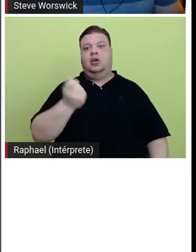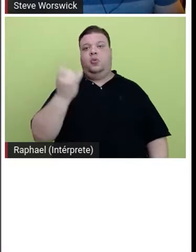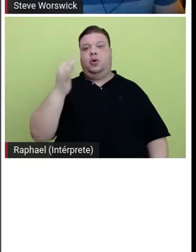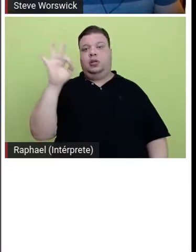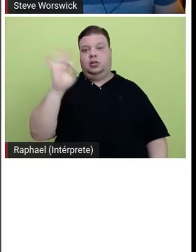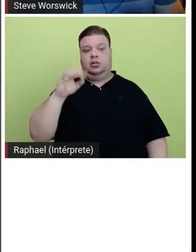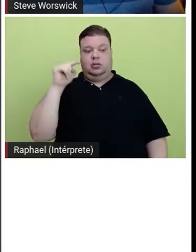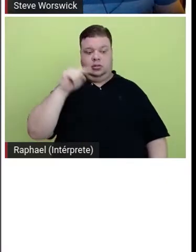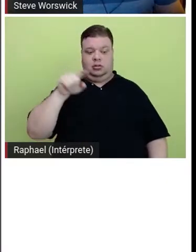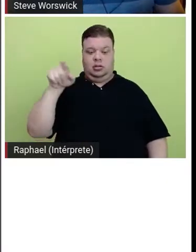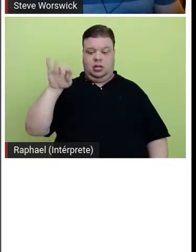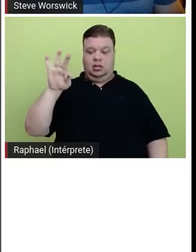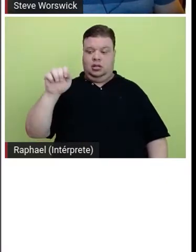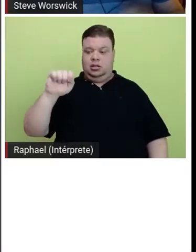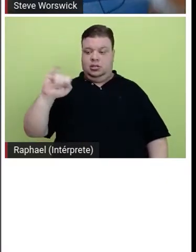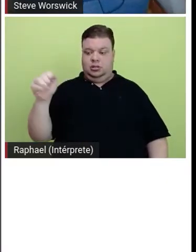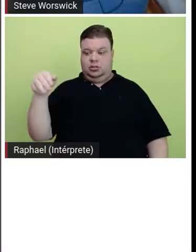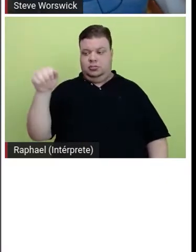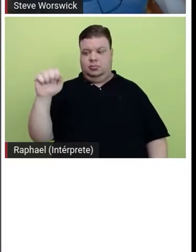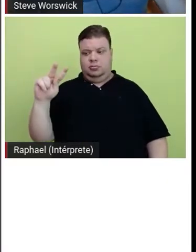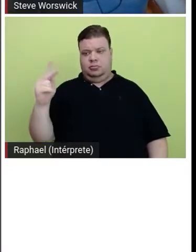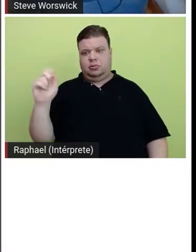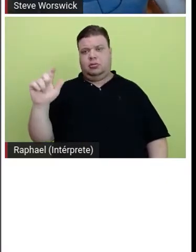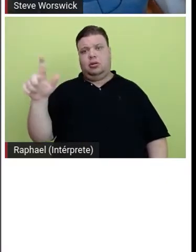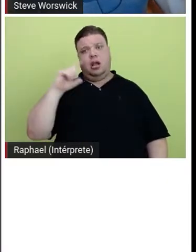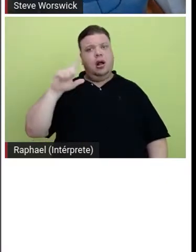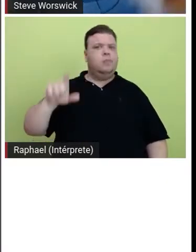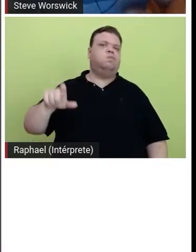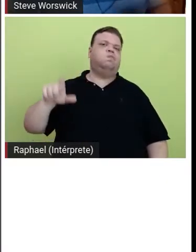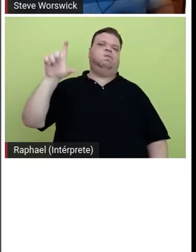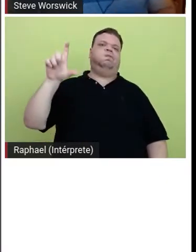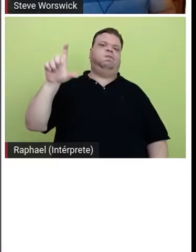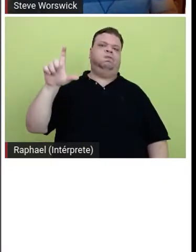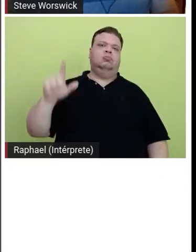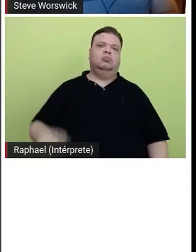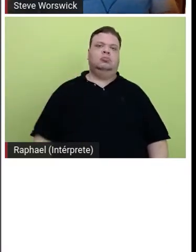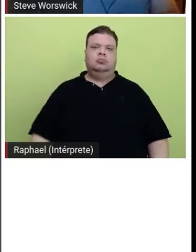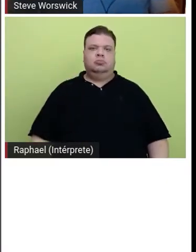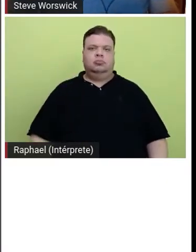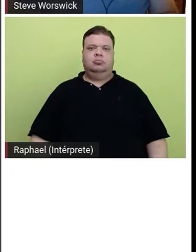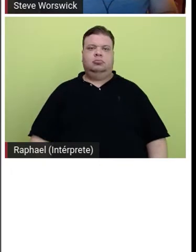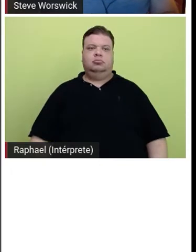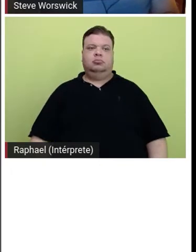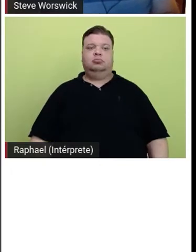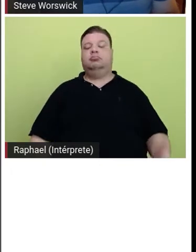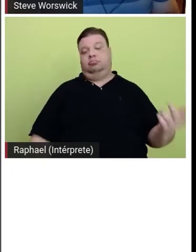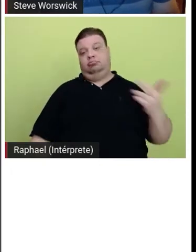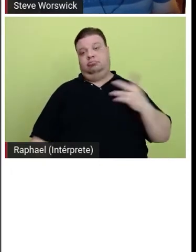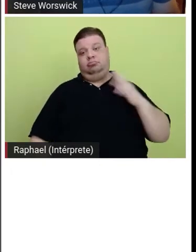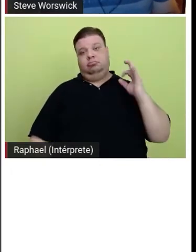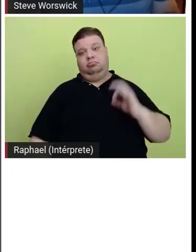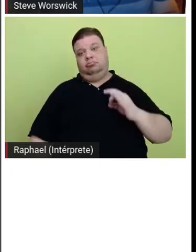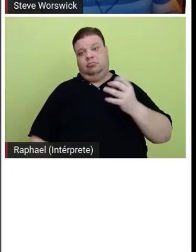Now, yeah, it's taken me 16 years of writing rules, and people will say to me, well, why don't you use machine learning to make it a lot